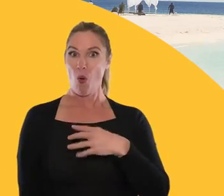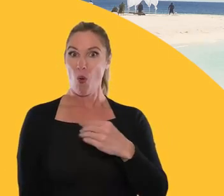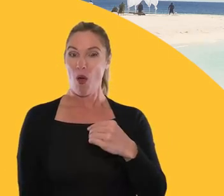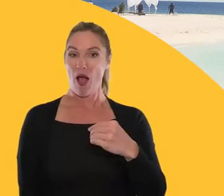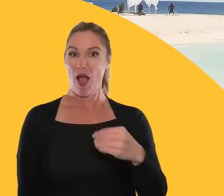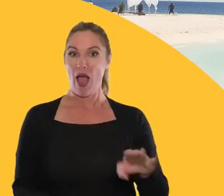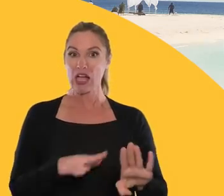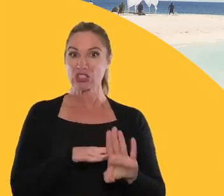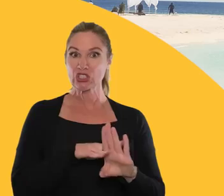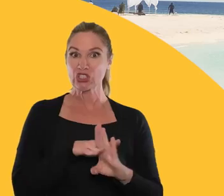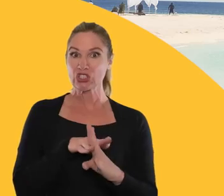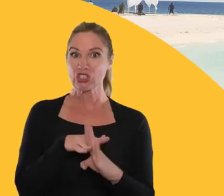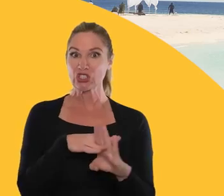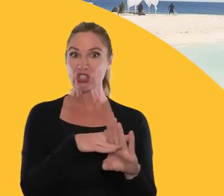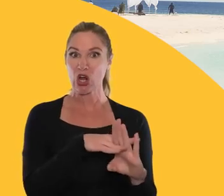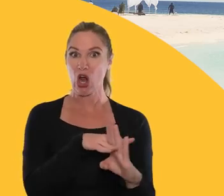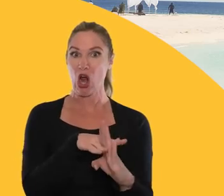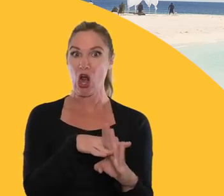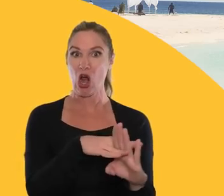great white